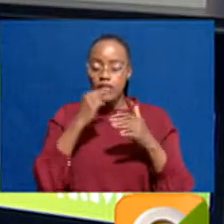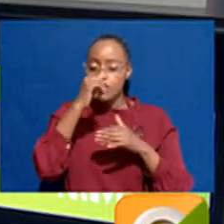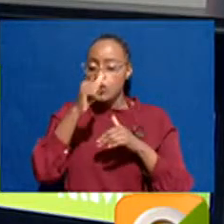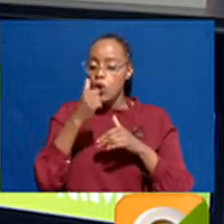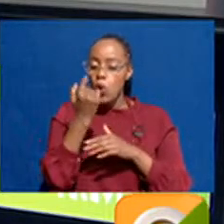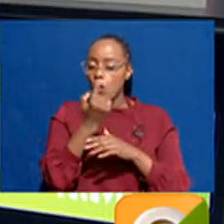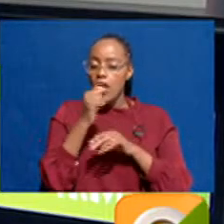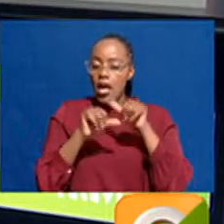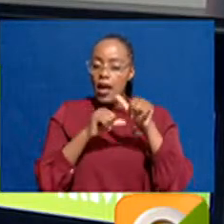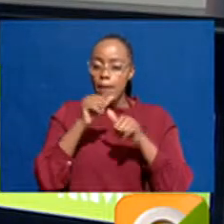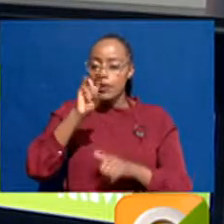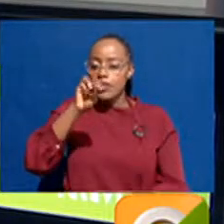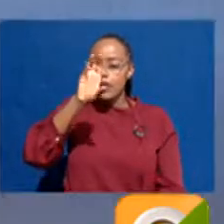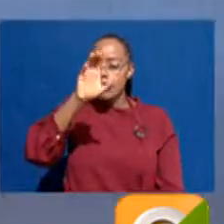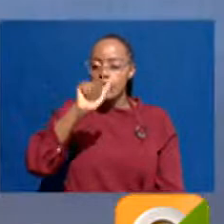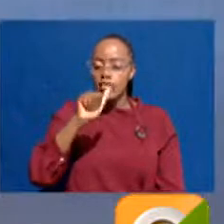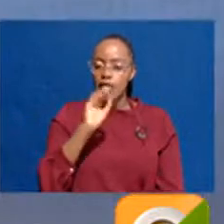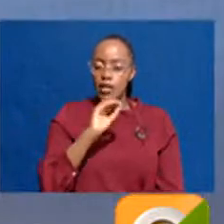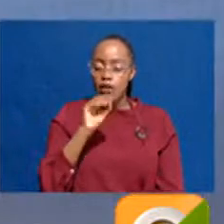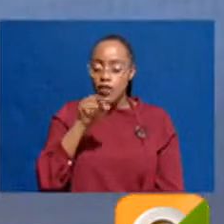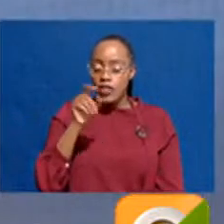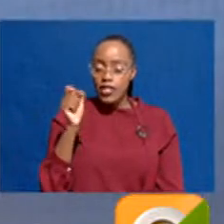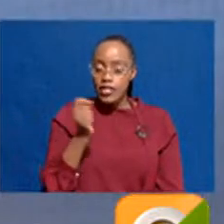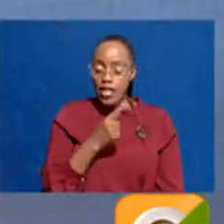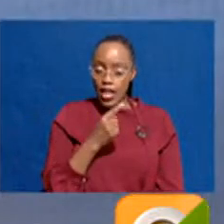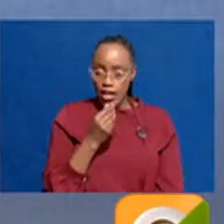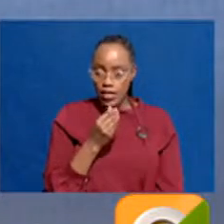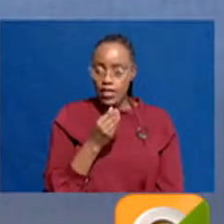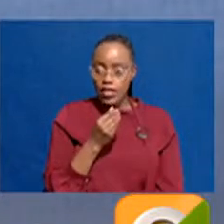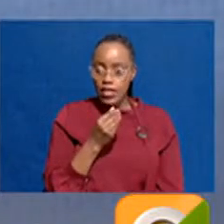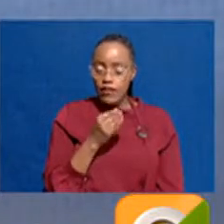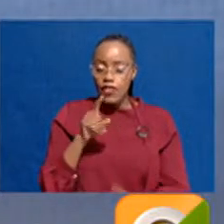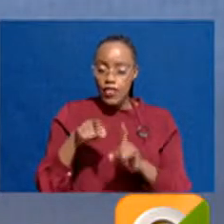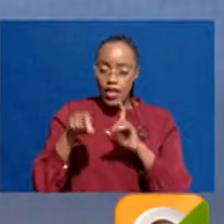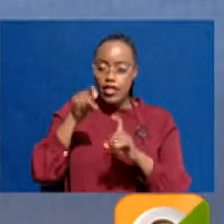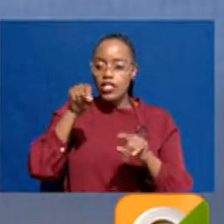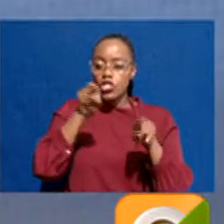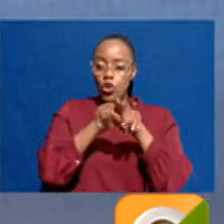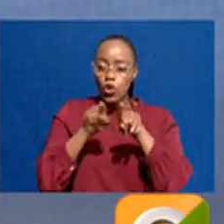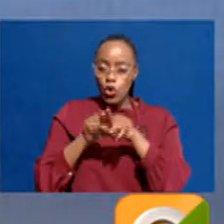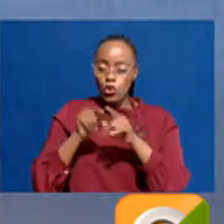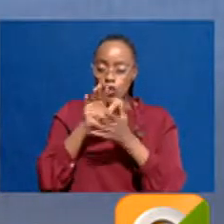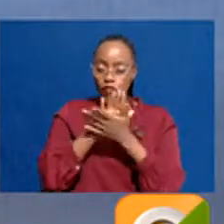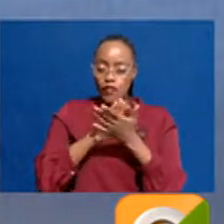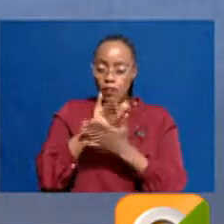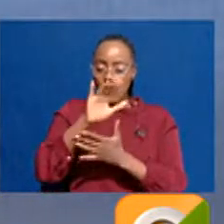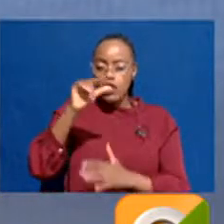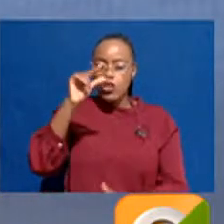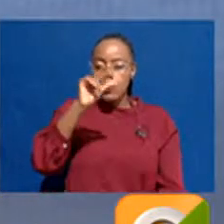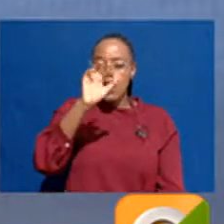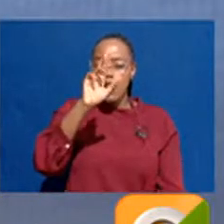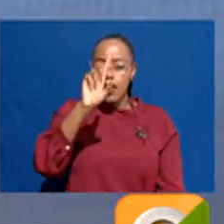about an MCA. Remember, these salaries is, the increase is also based on your grades,